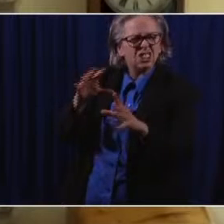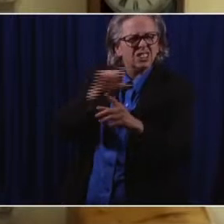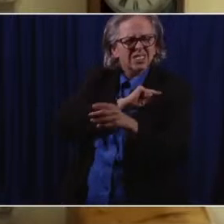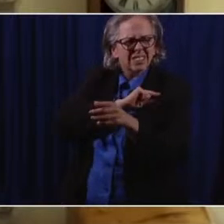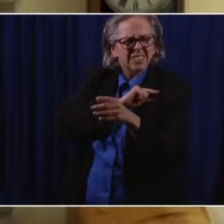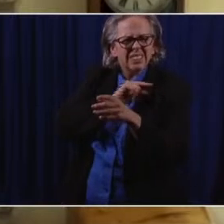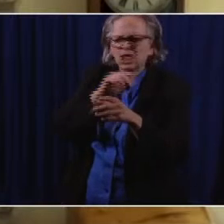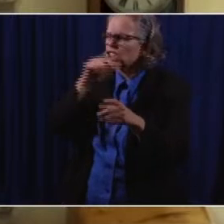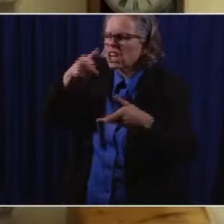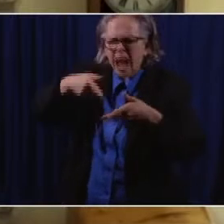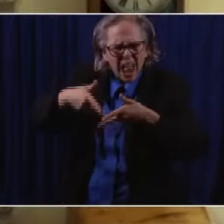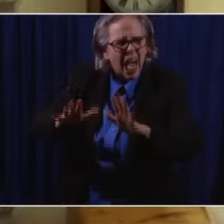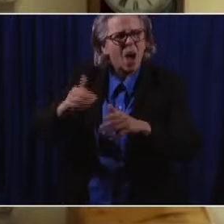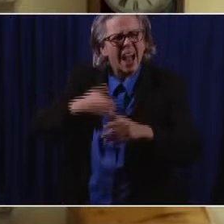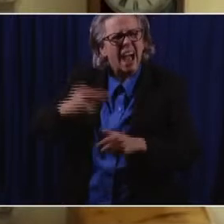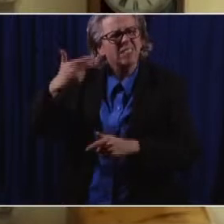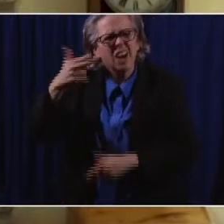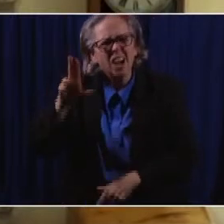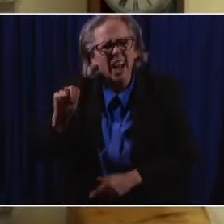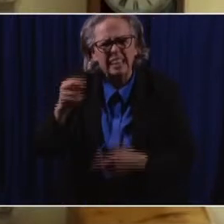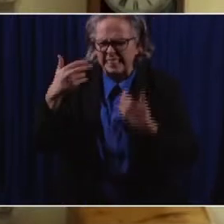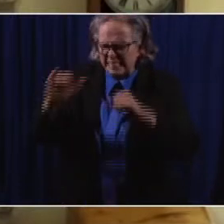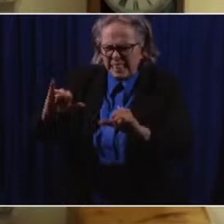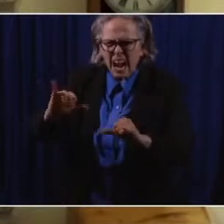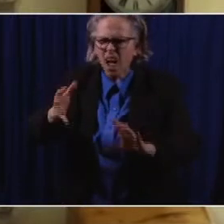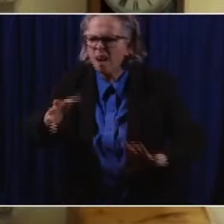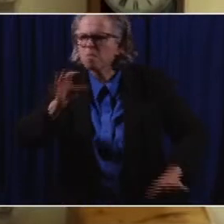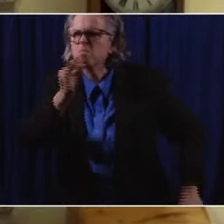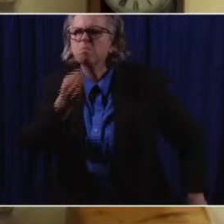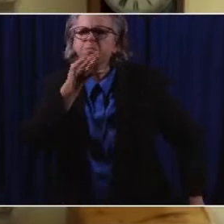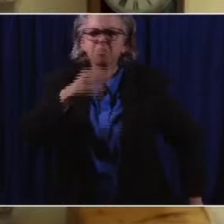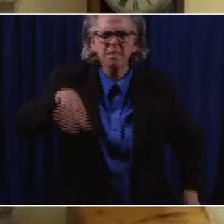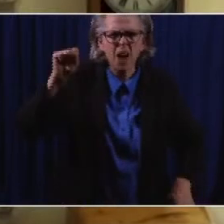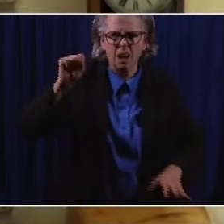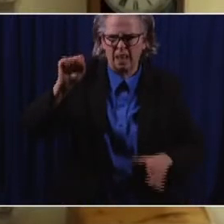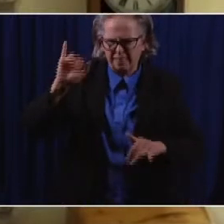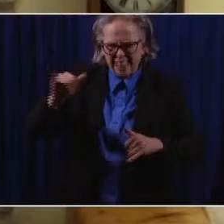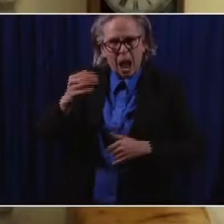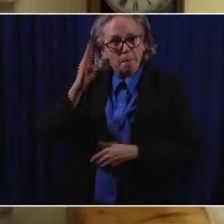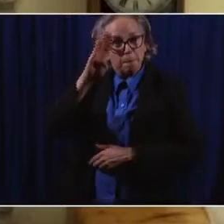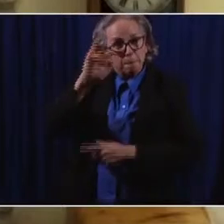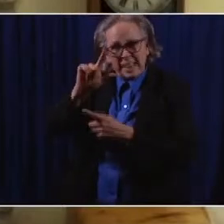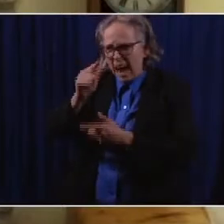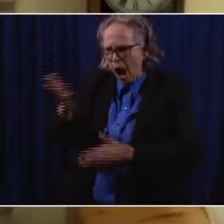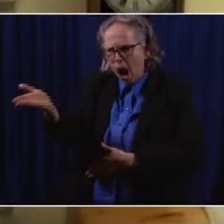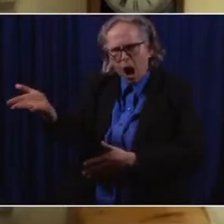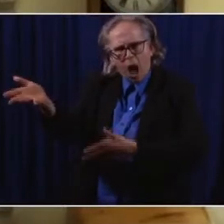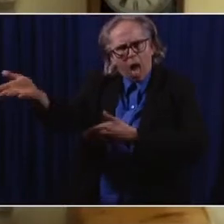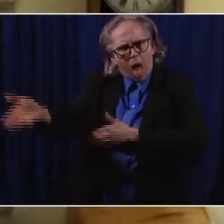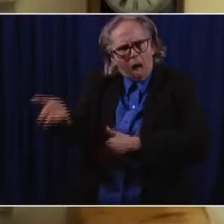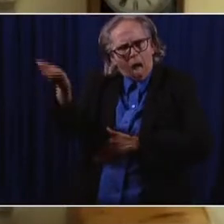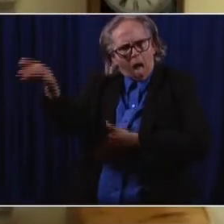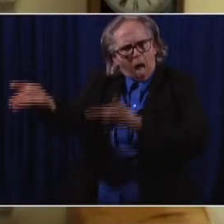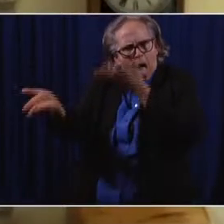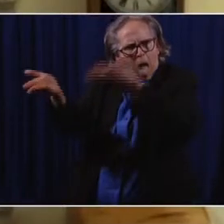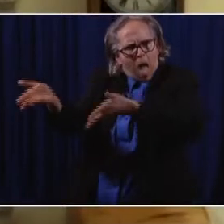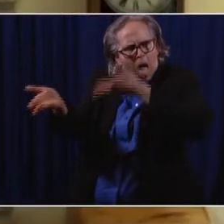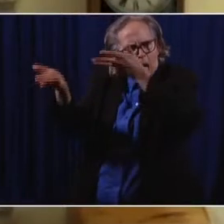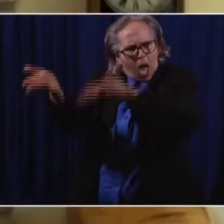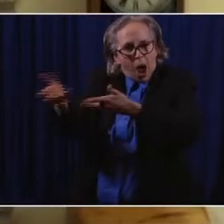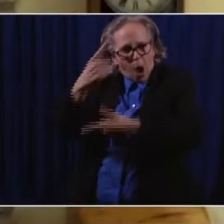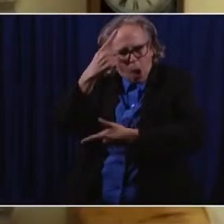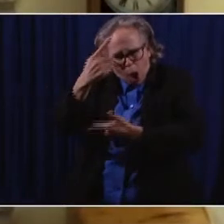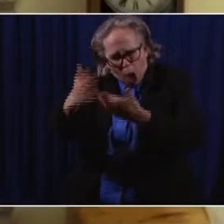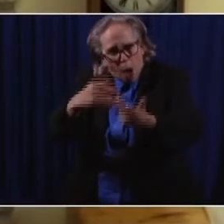This legislation is still pending in front of the legislature. I again would ask the legislature to take